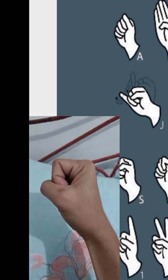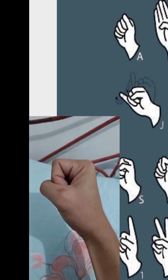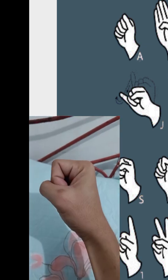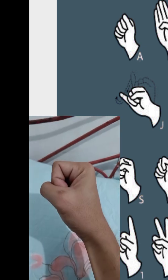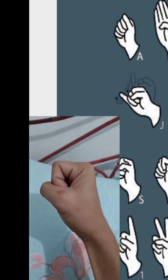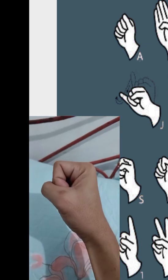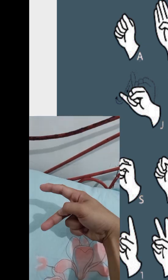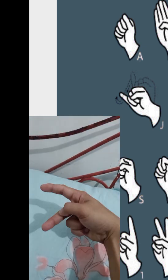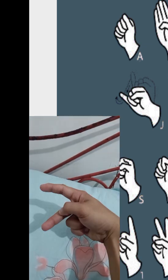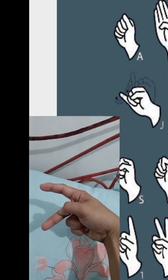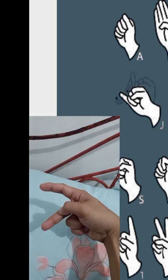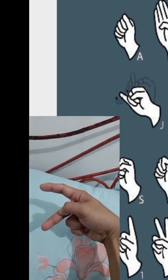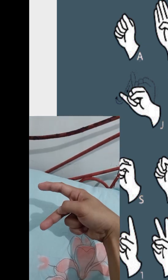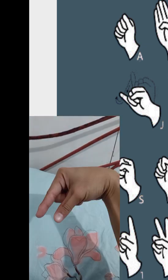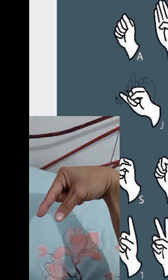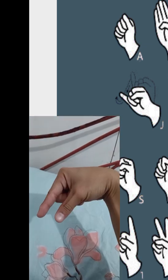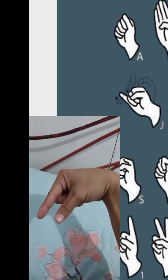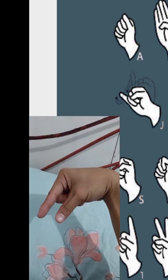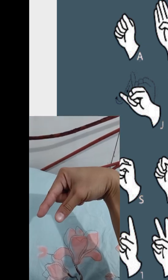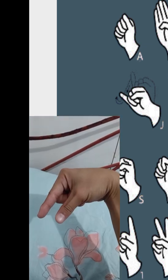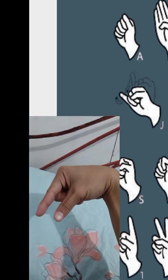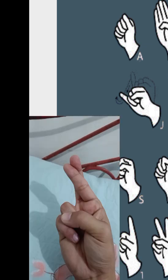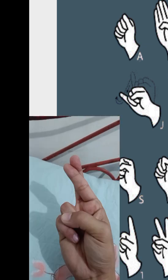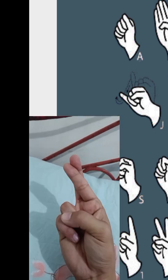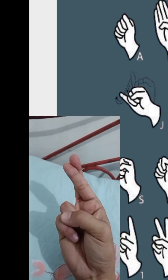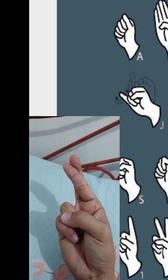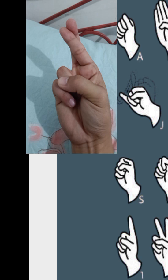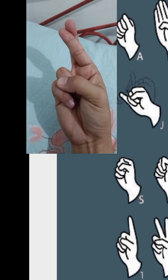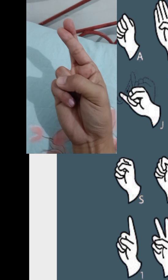O, P, Q, R,